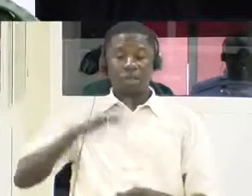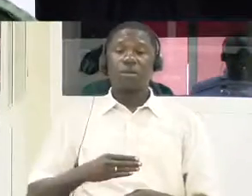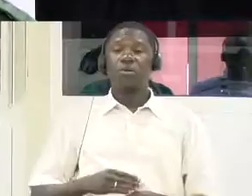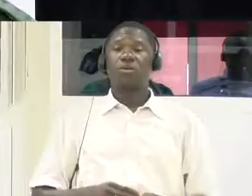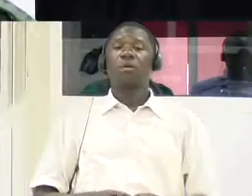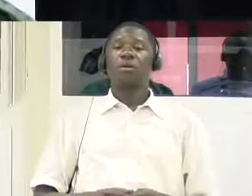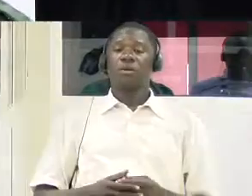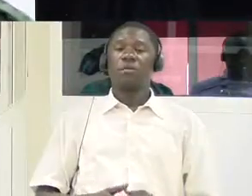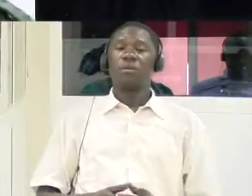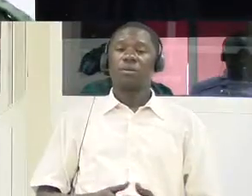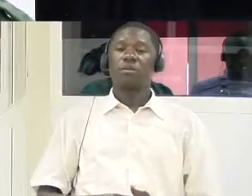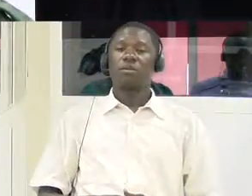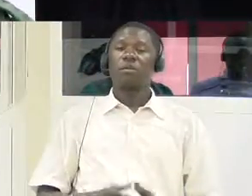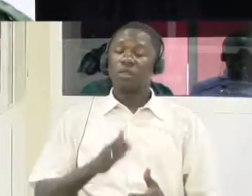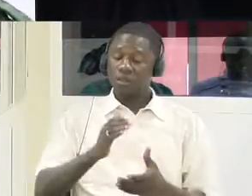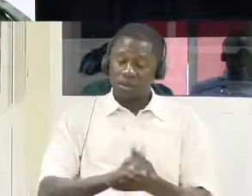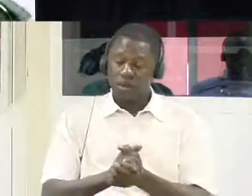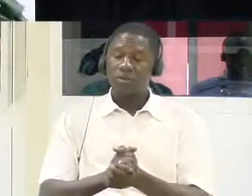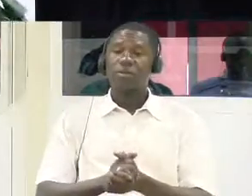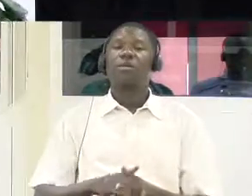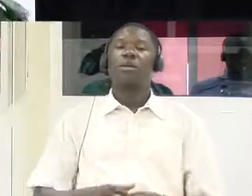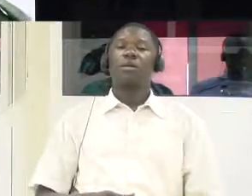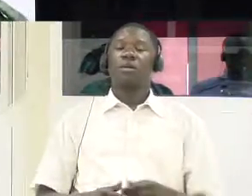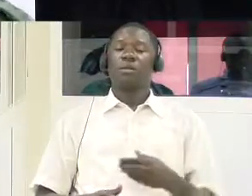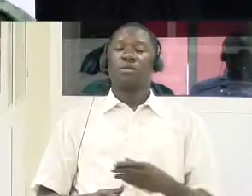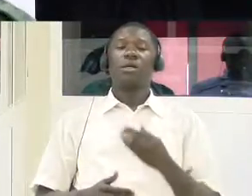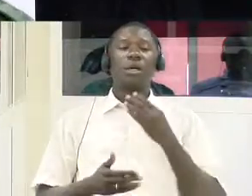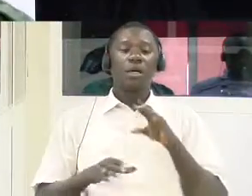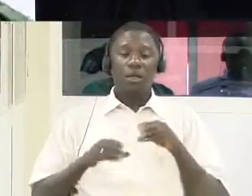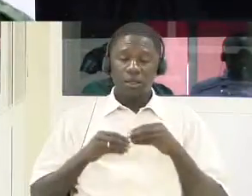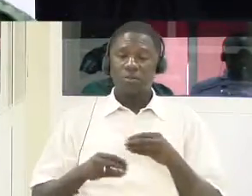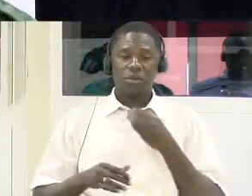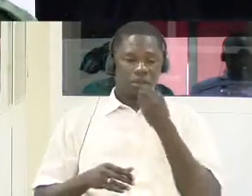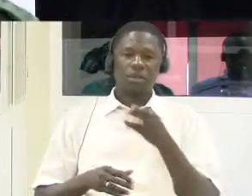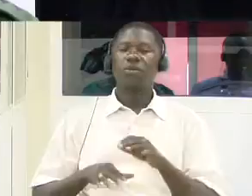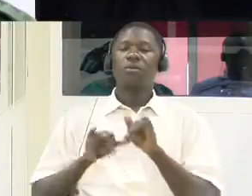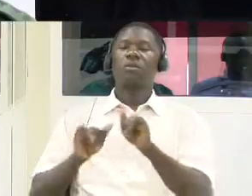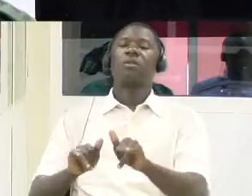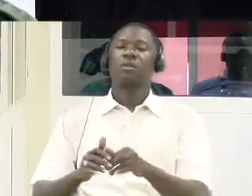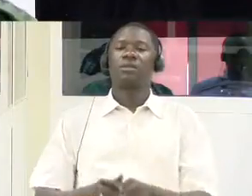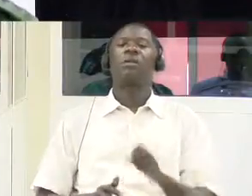him the figure, and then I seek permission to sit them down. He said, okay.